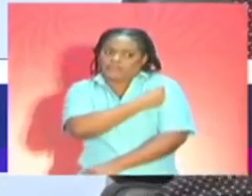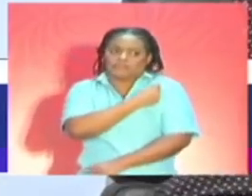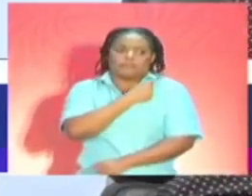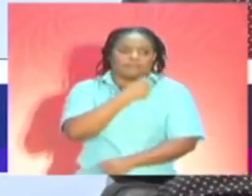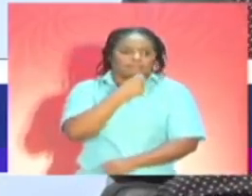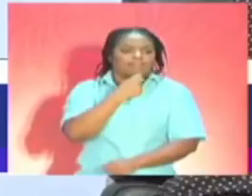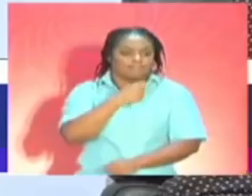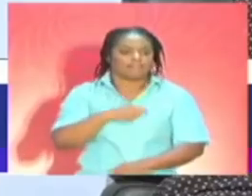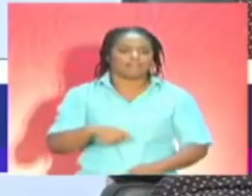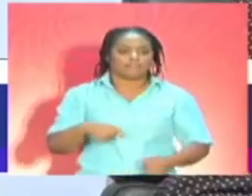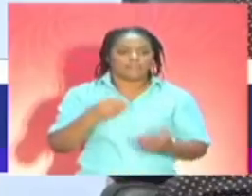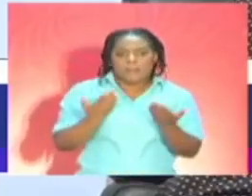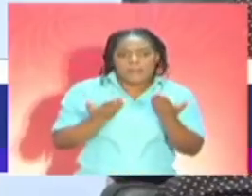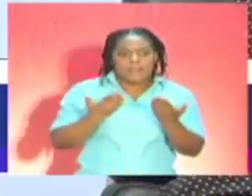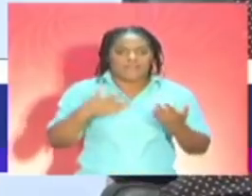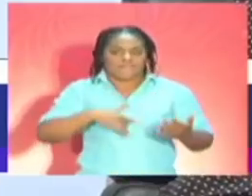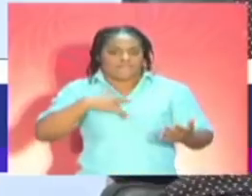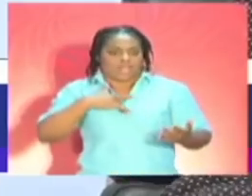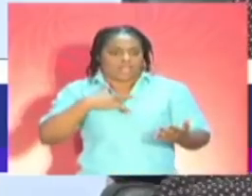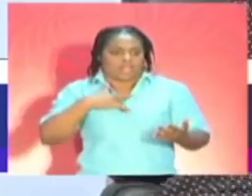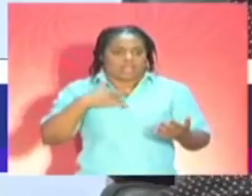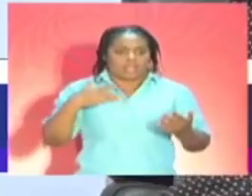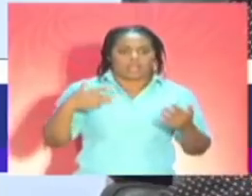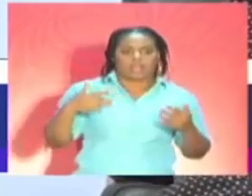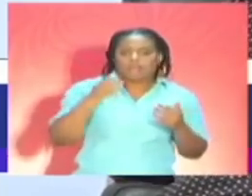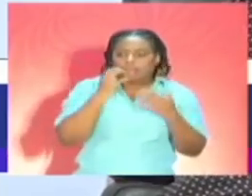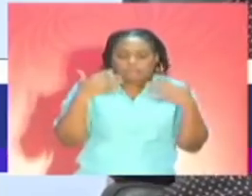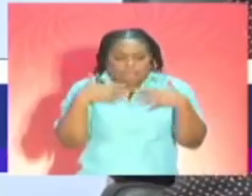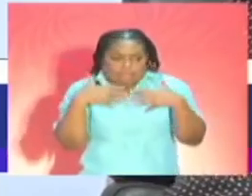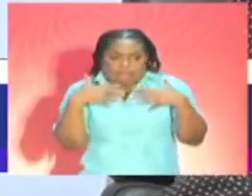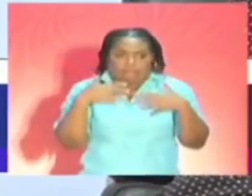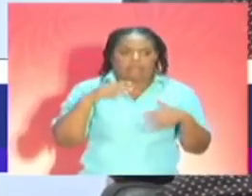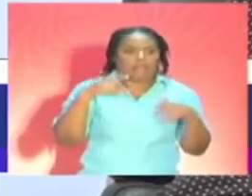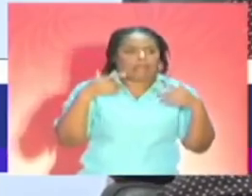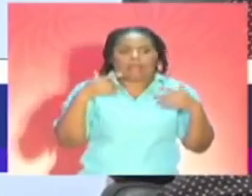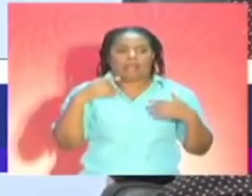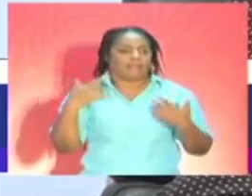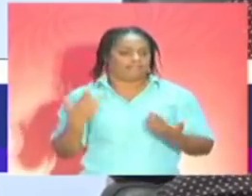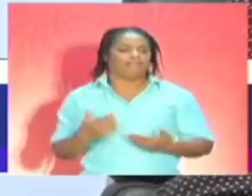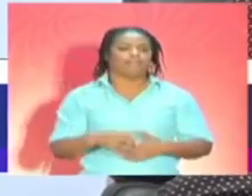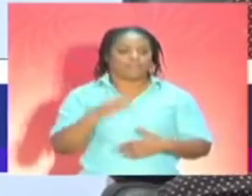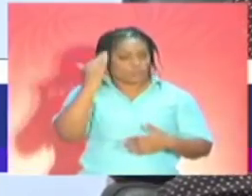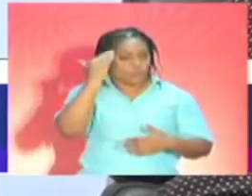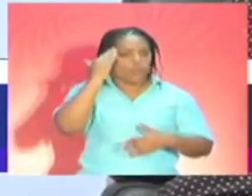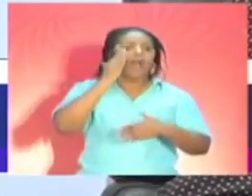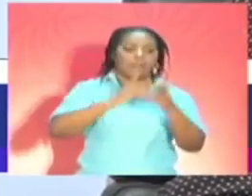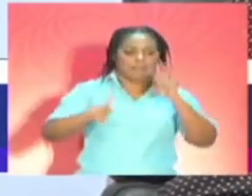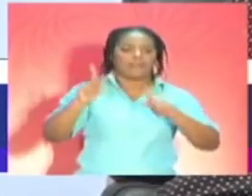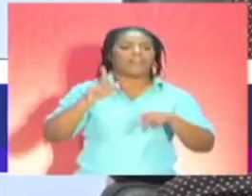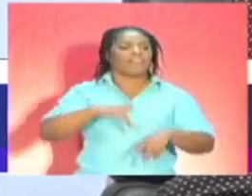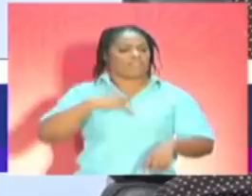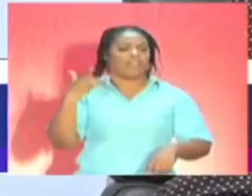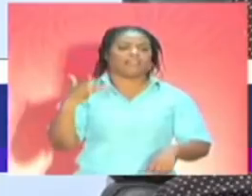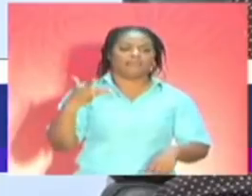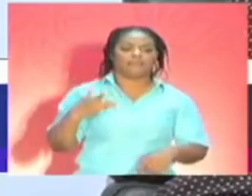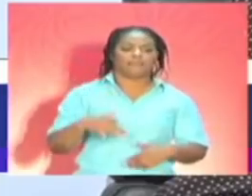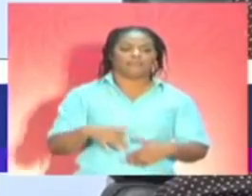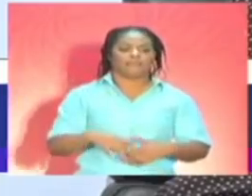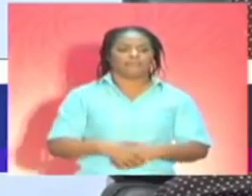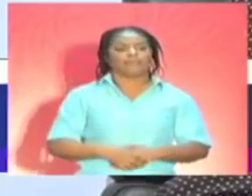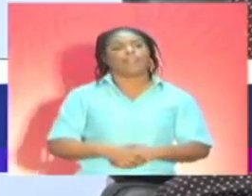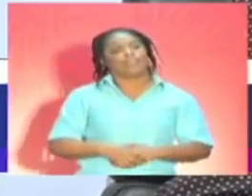medical procedure done, can be quite anxiety provoking. And it's been observed that this is